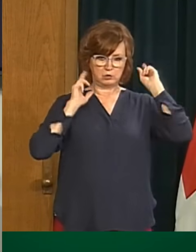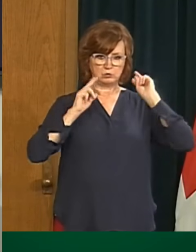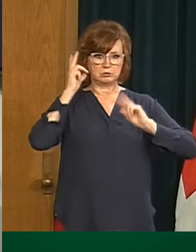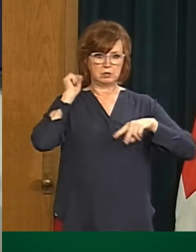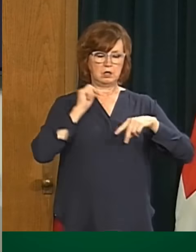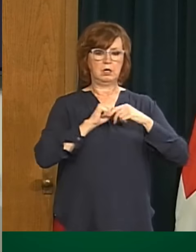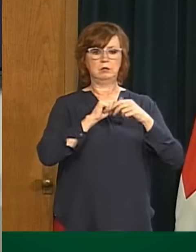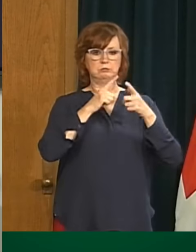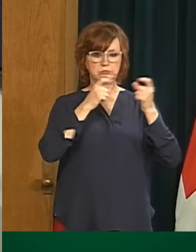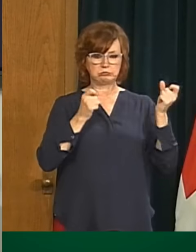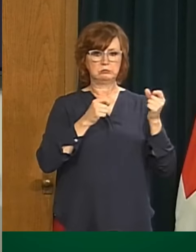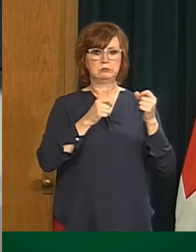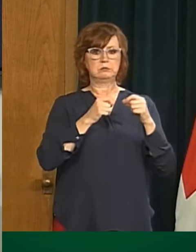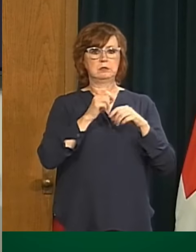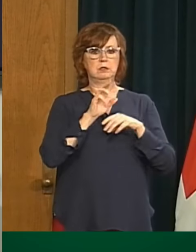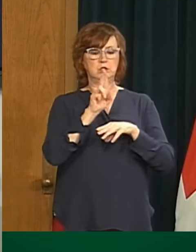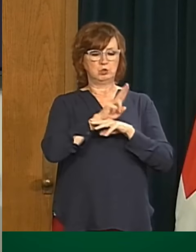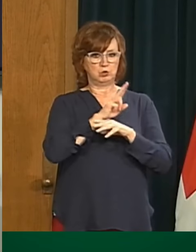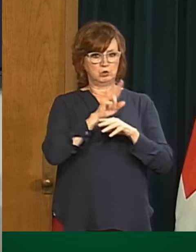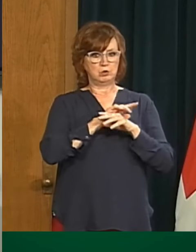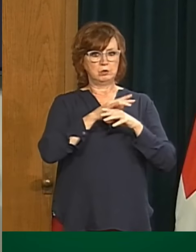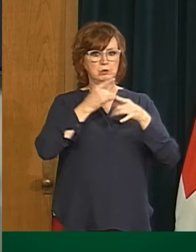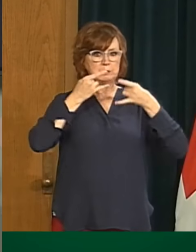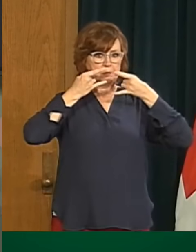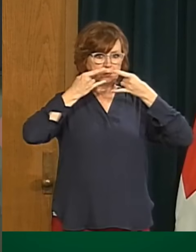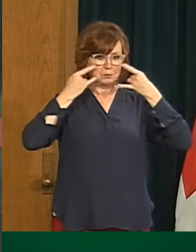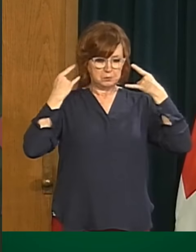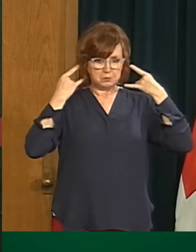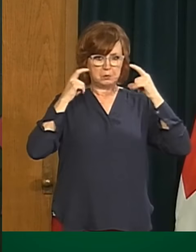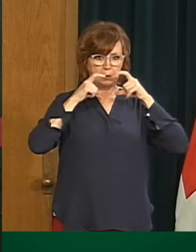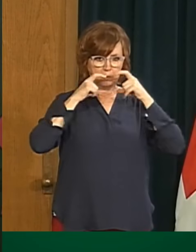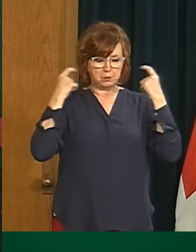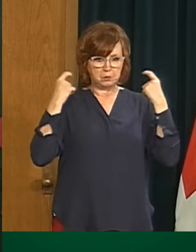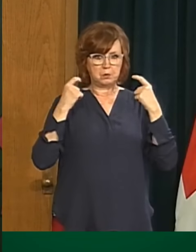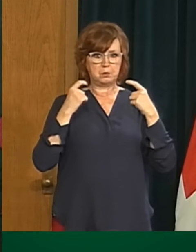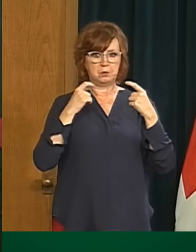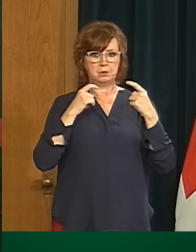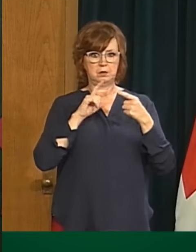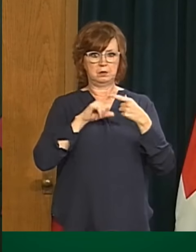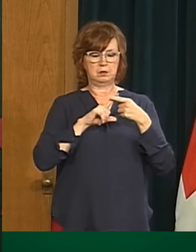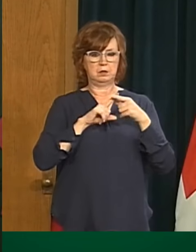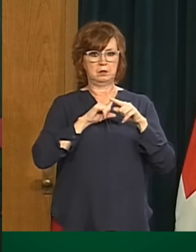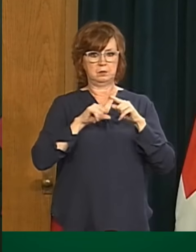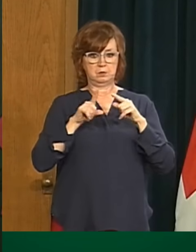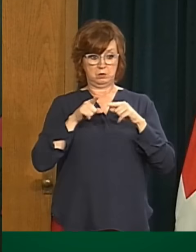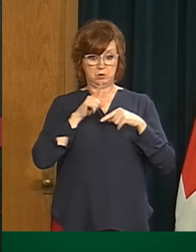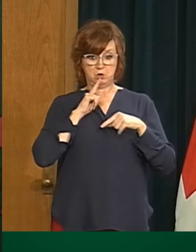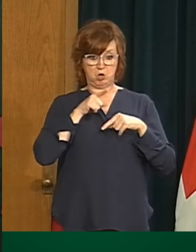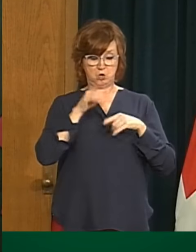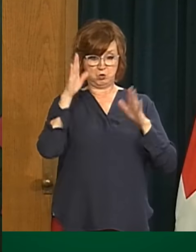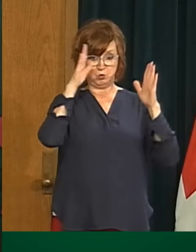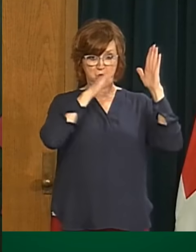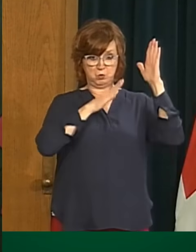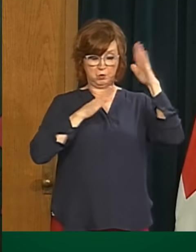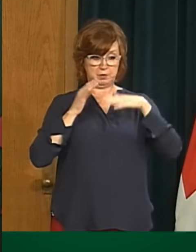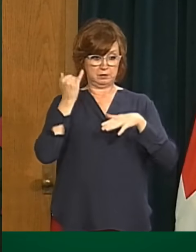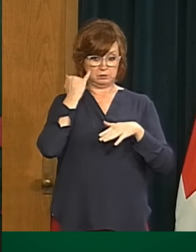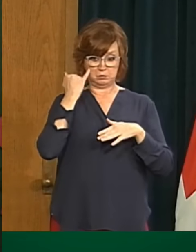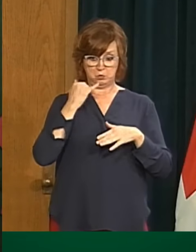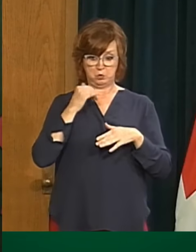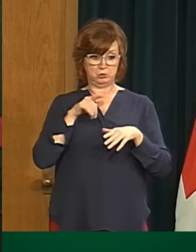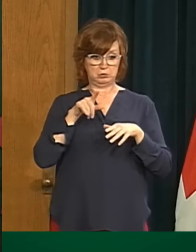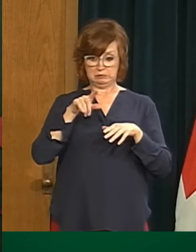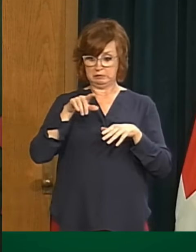their doors. Any concern on your part that now that more employers could be searching for this type of equipment that could put